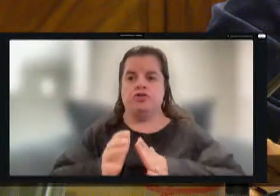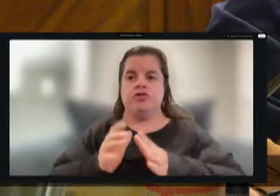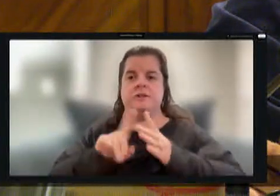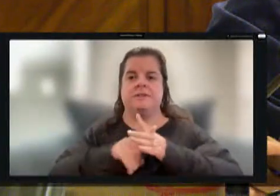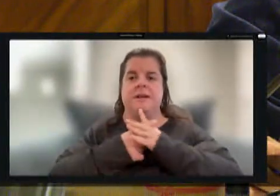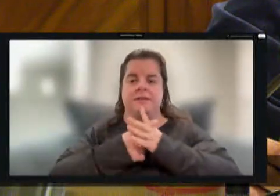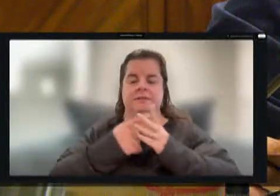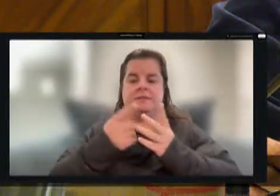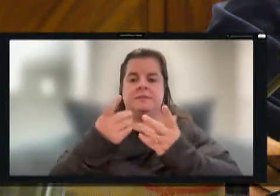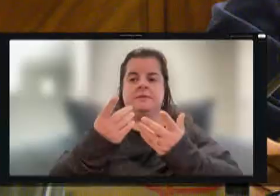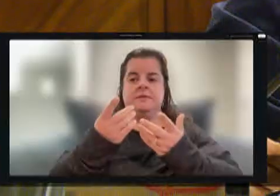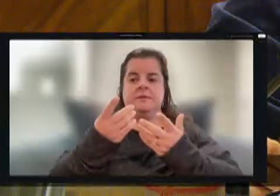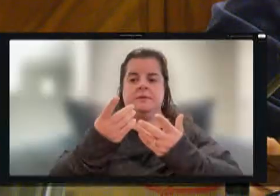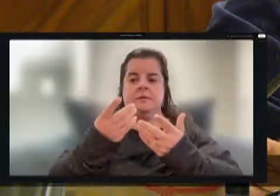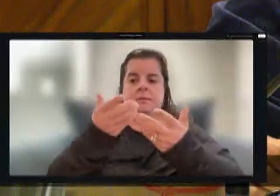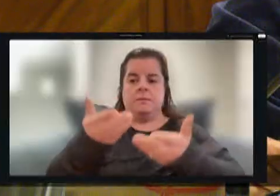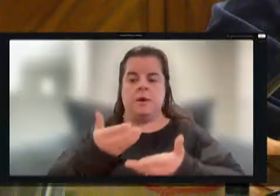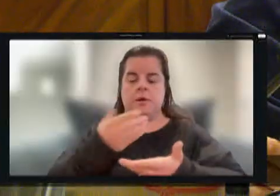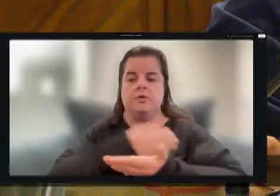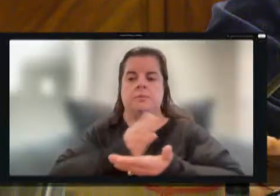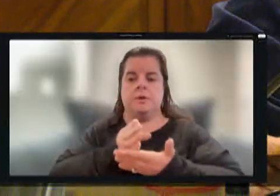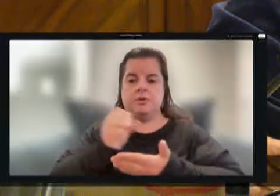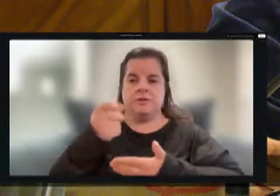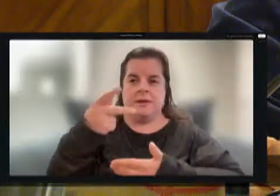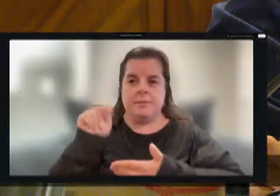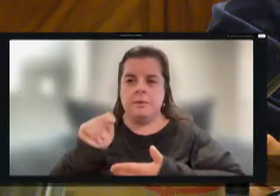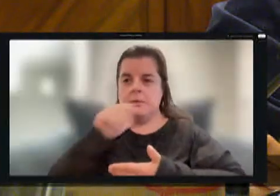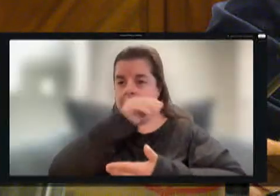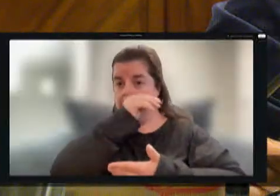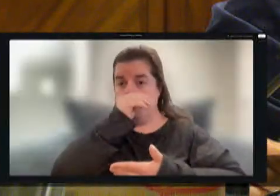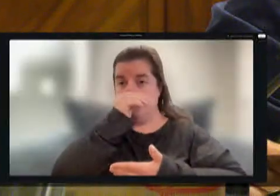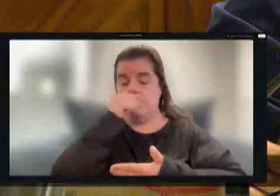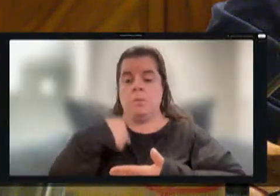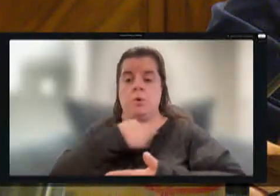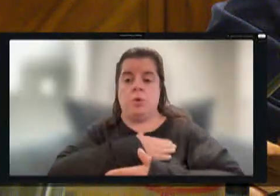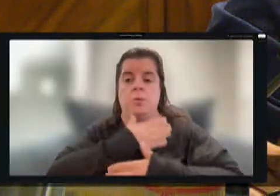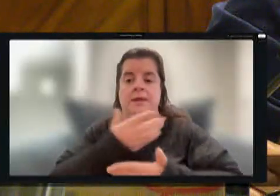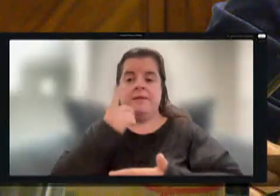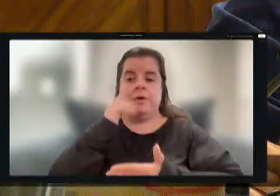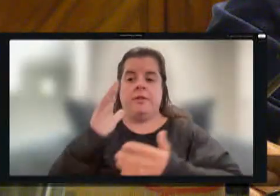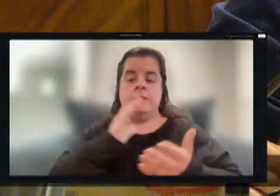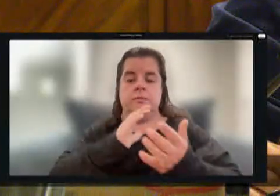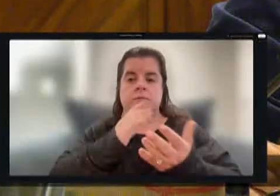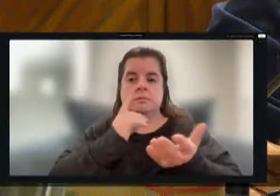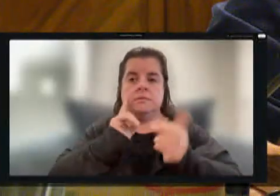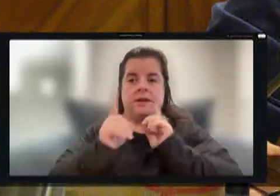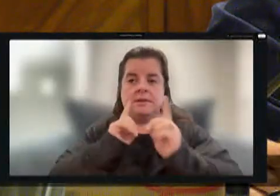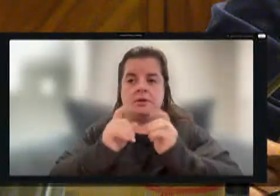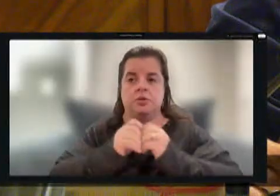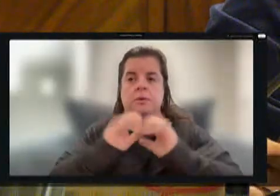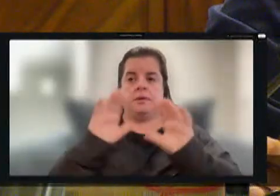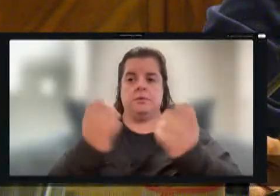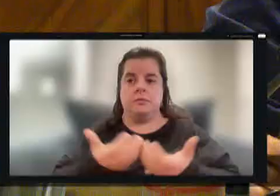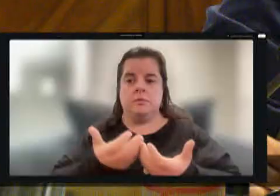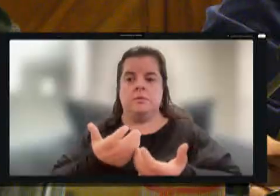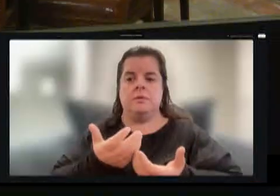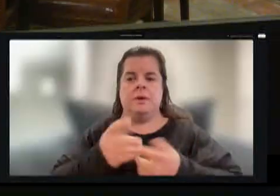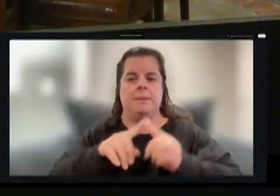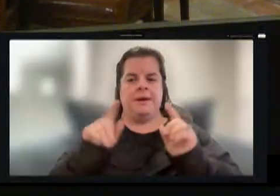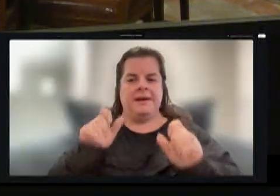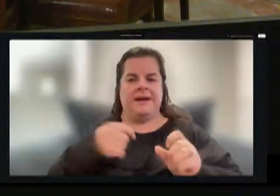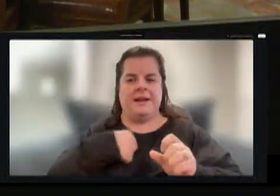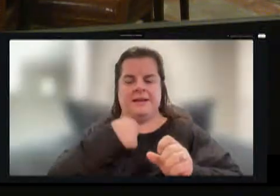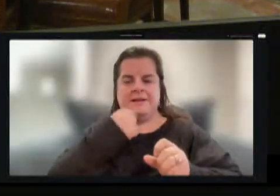introduced in September. So we're willing to engage in those discussions, with the body. Yes. So can I tell you where I am with